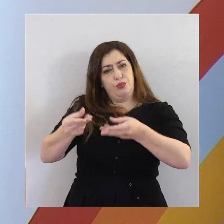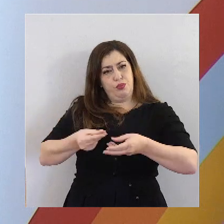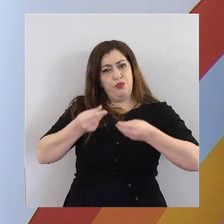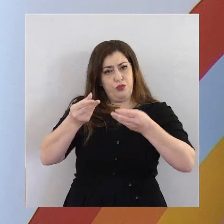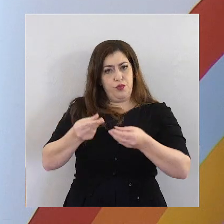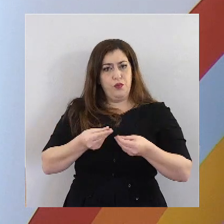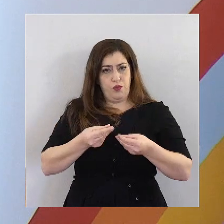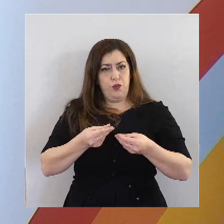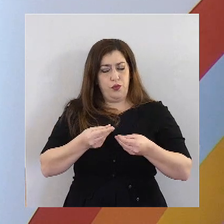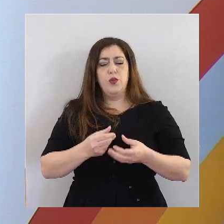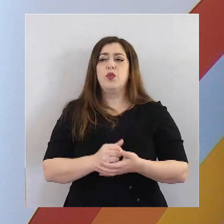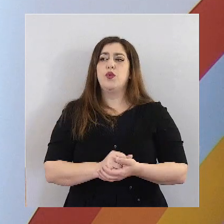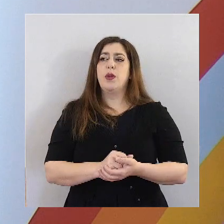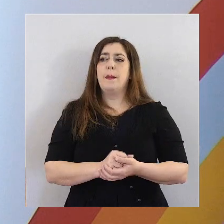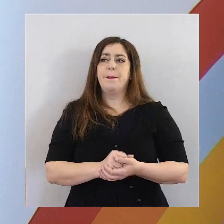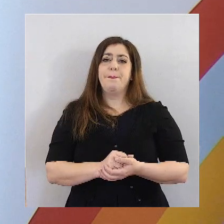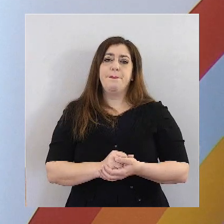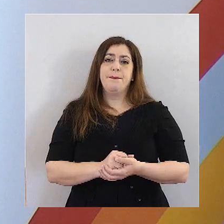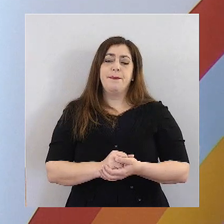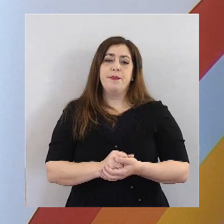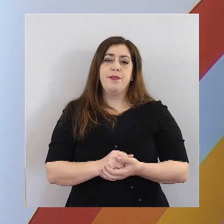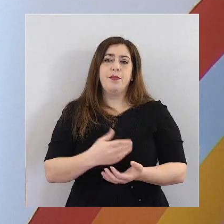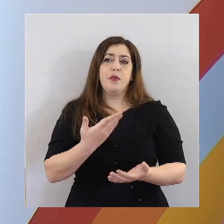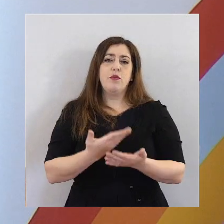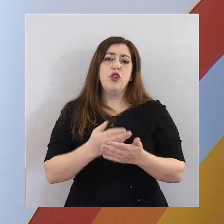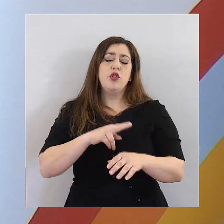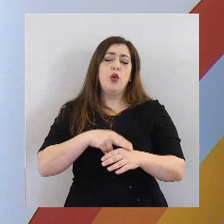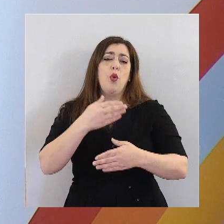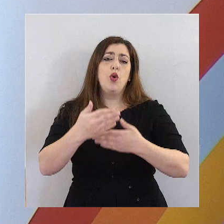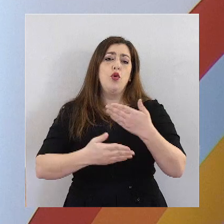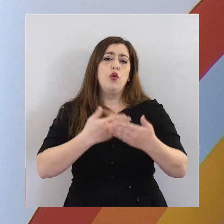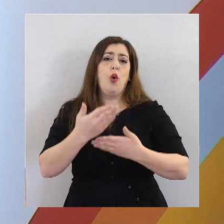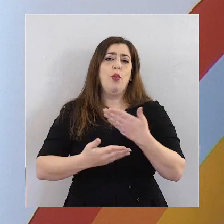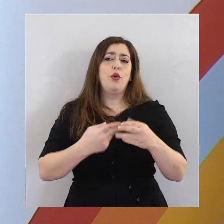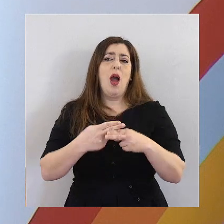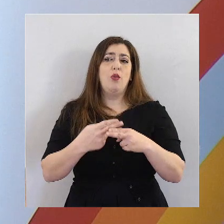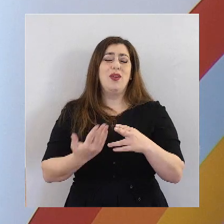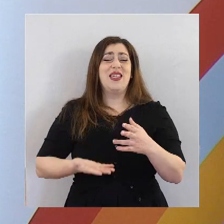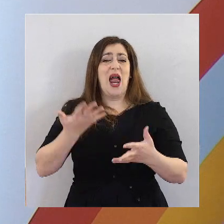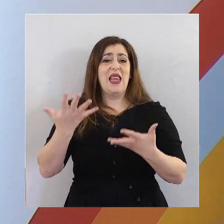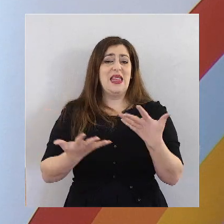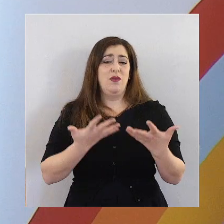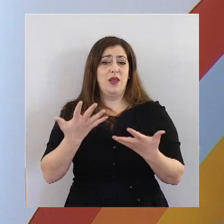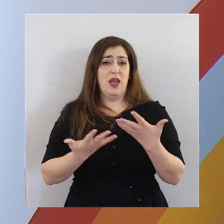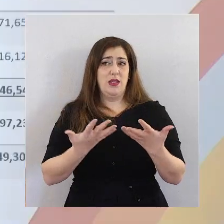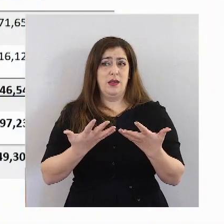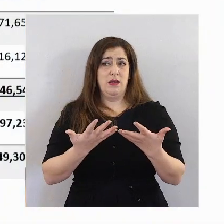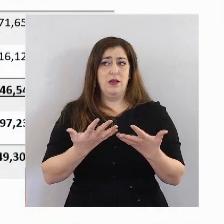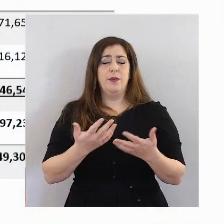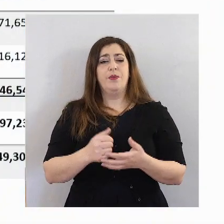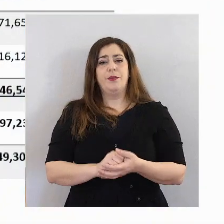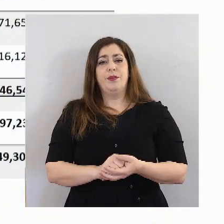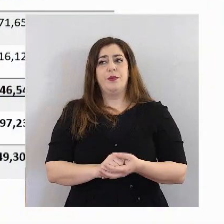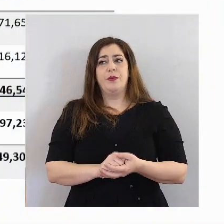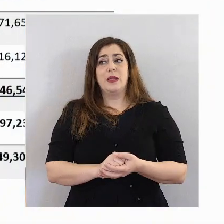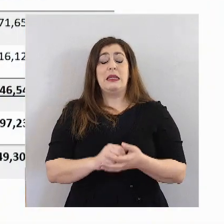from mainly the inability to conduct activities related to travel. But we hope that by